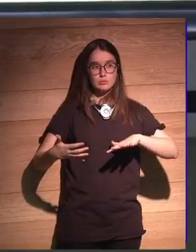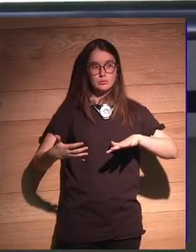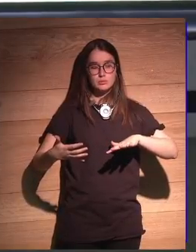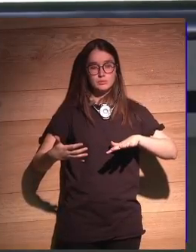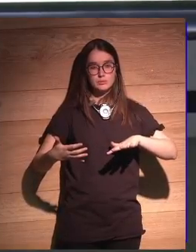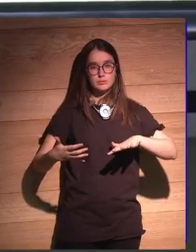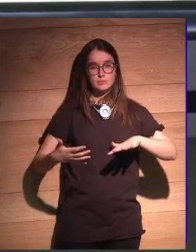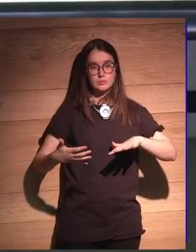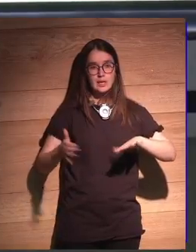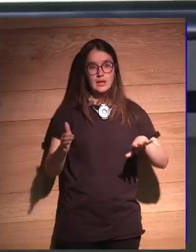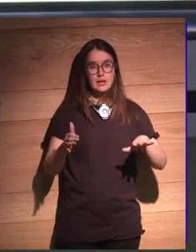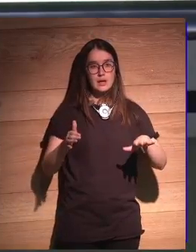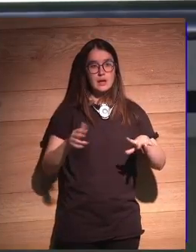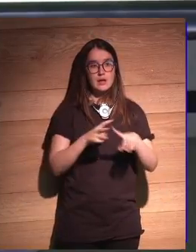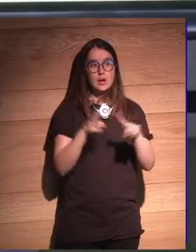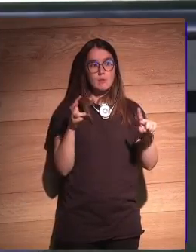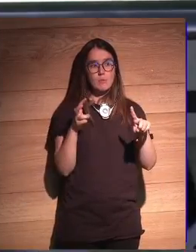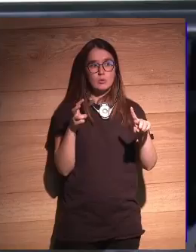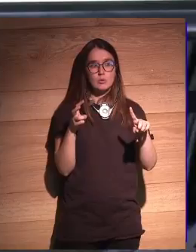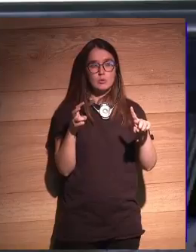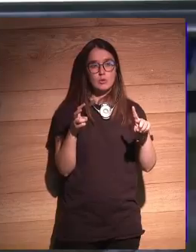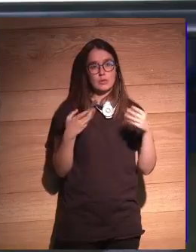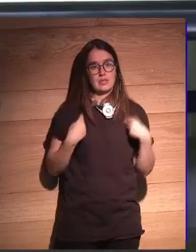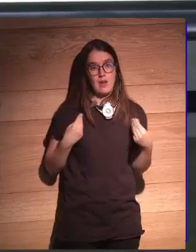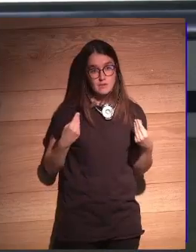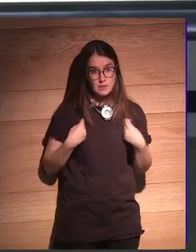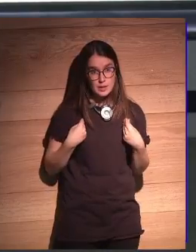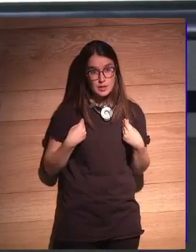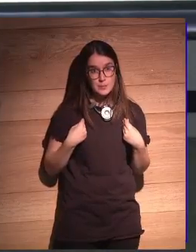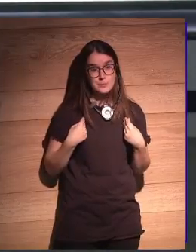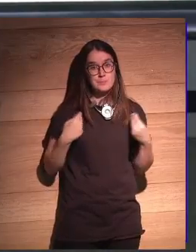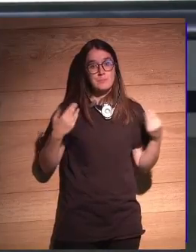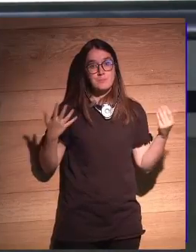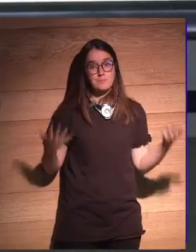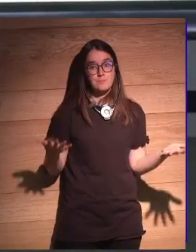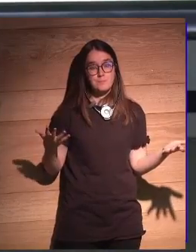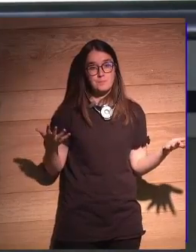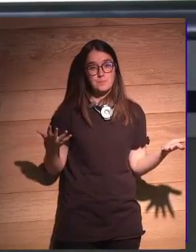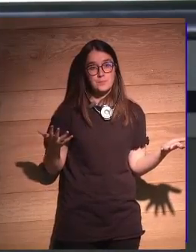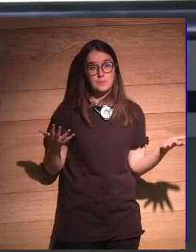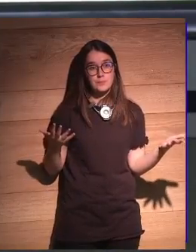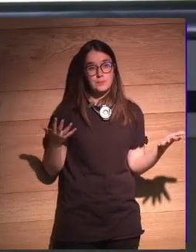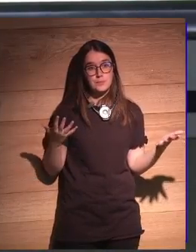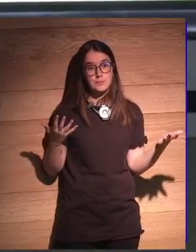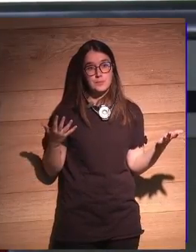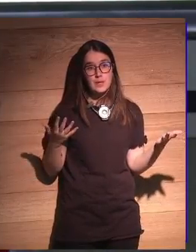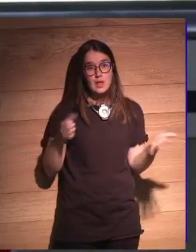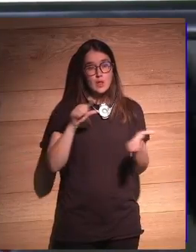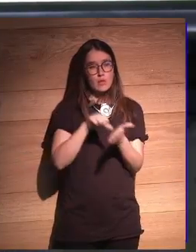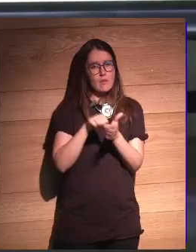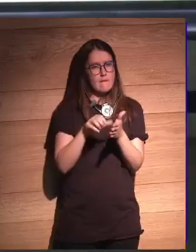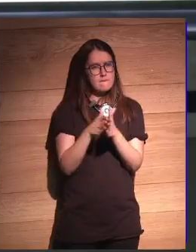you walk around most big cities in really anywhere in the world, you can